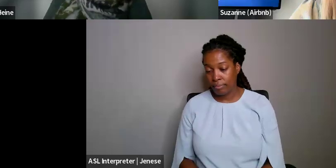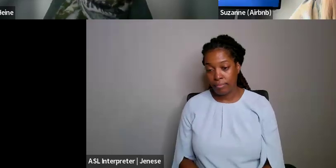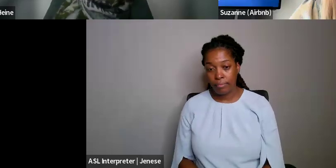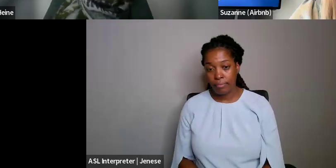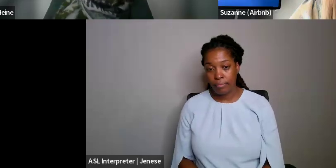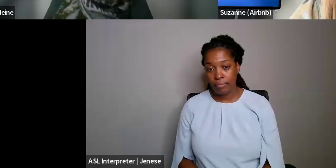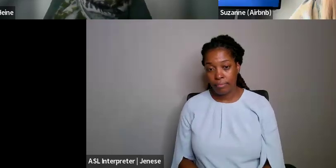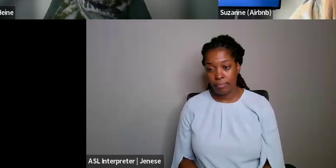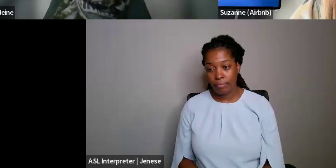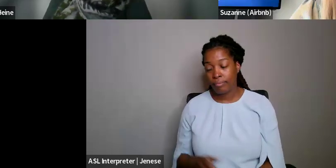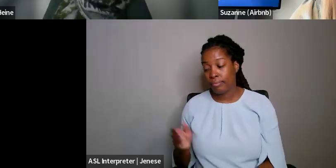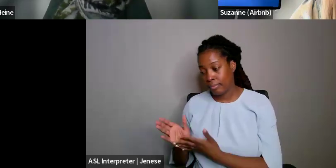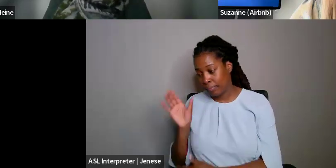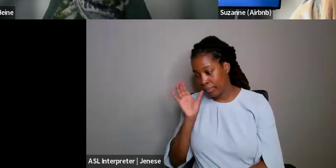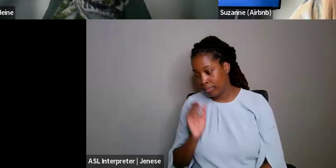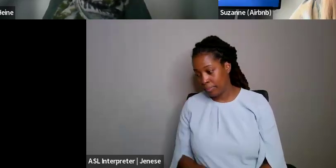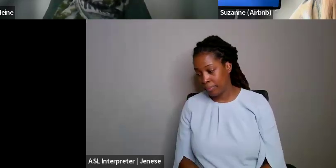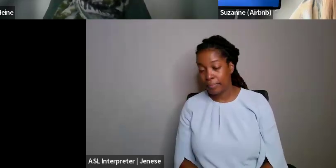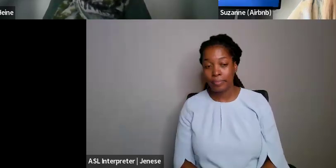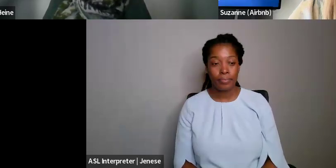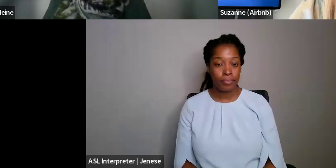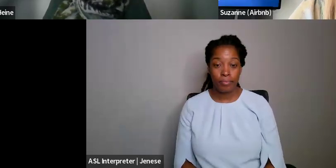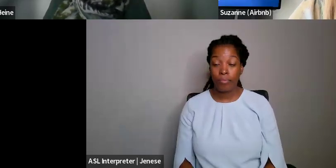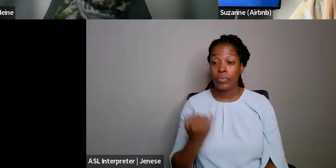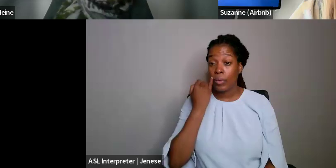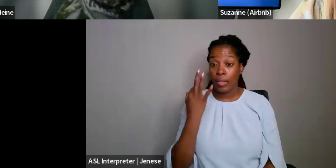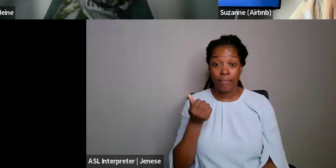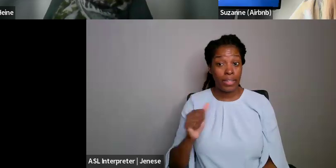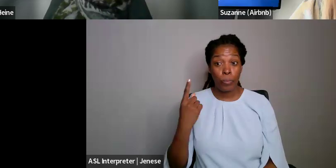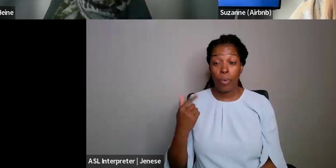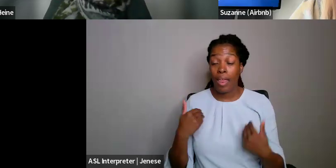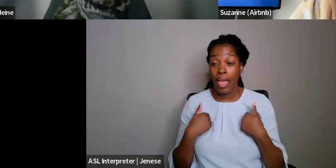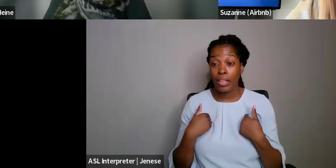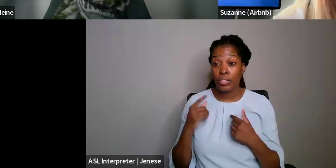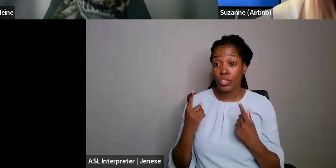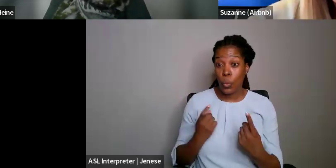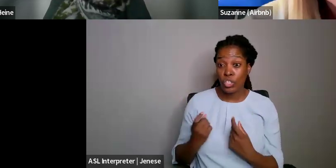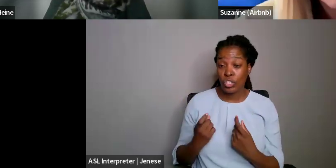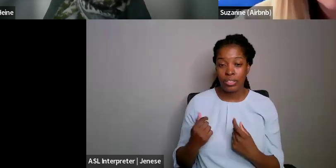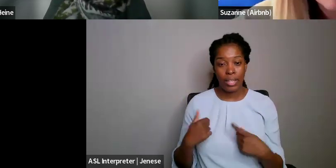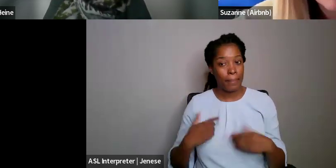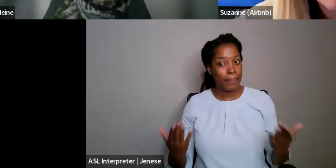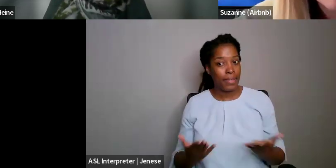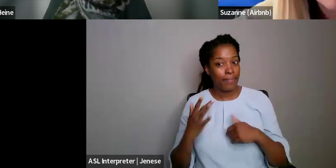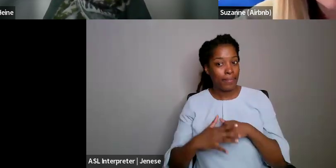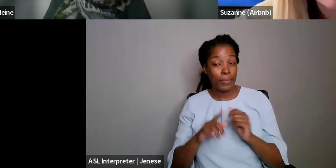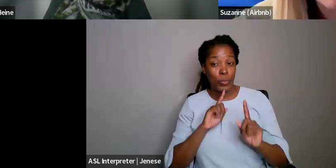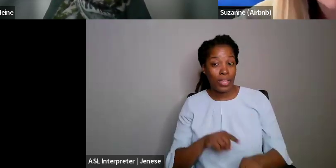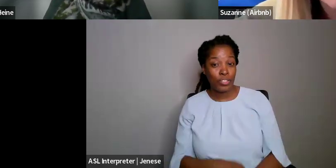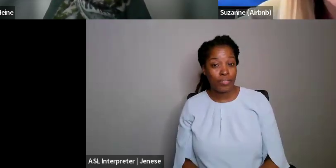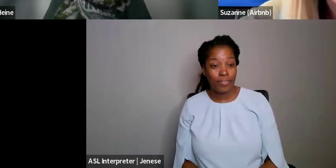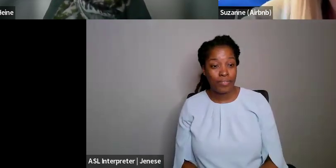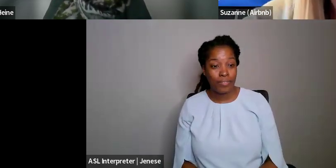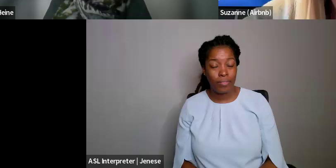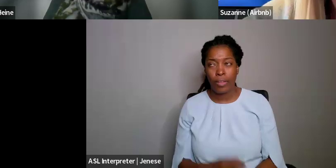stop listening. Okay, so if anybody's got any questions, I am up for answering. I hope I've